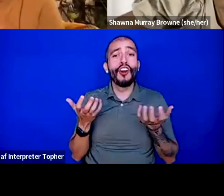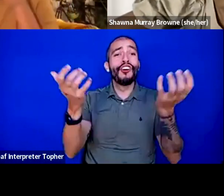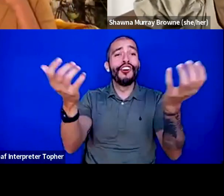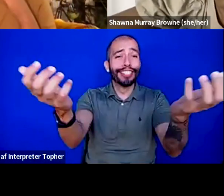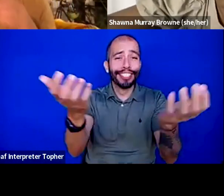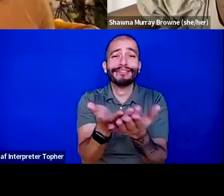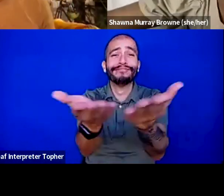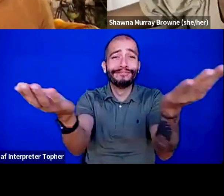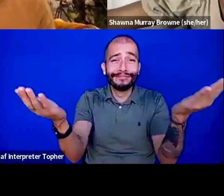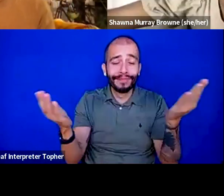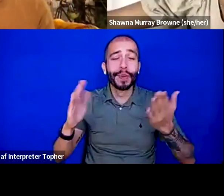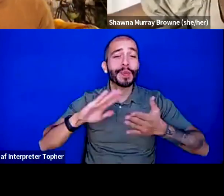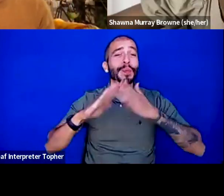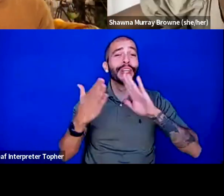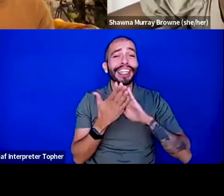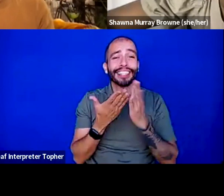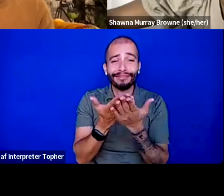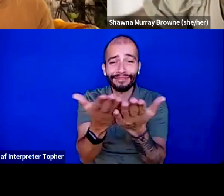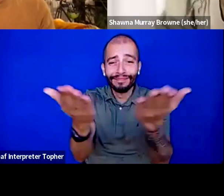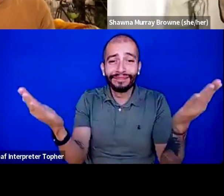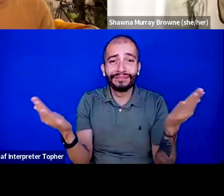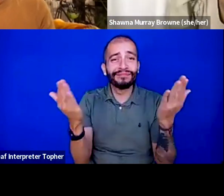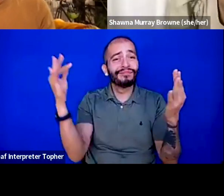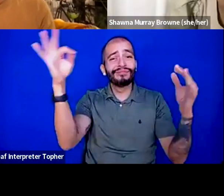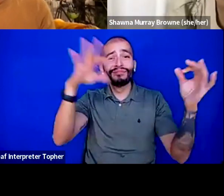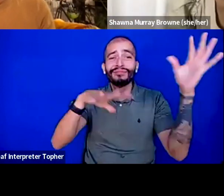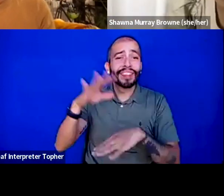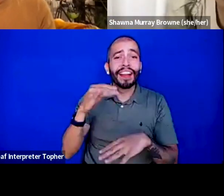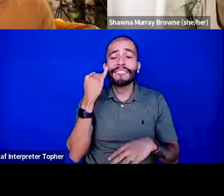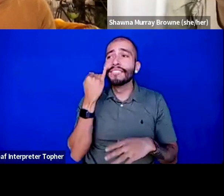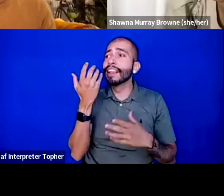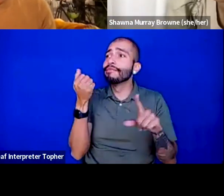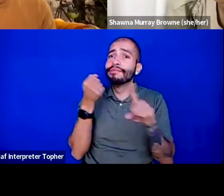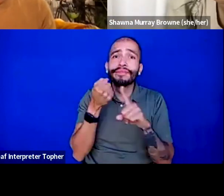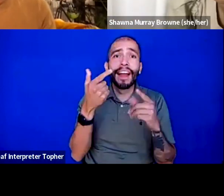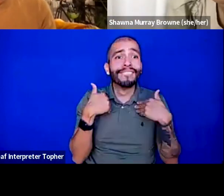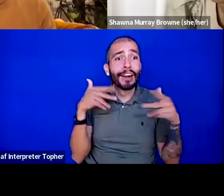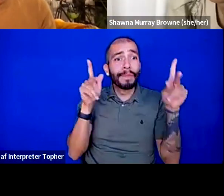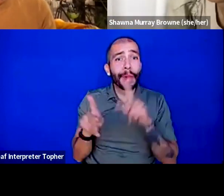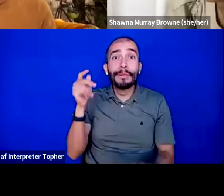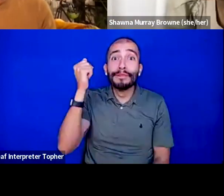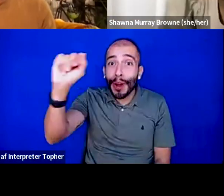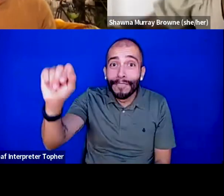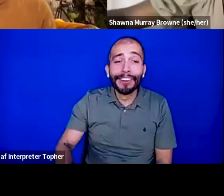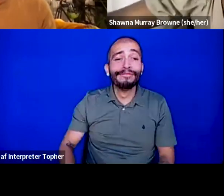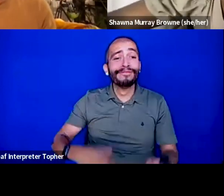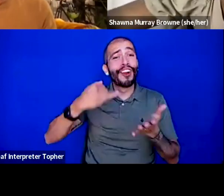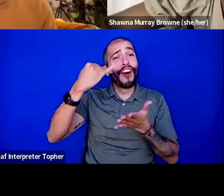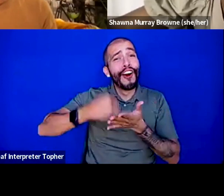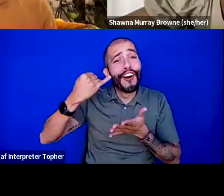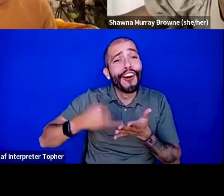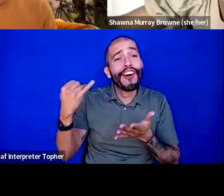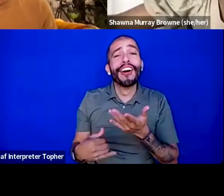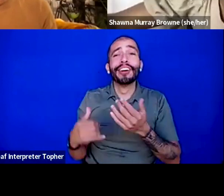any people, movement, art, music, or stories you'd like to uplift as we close this